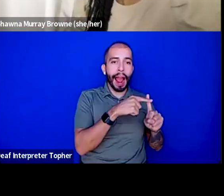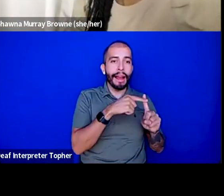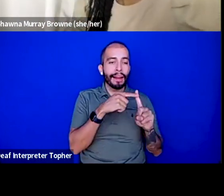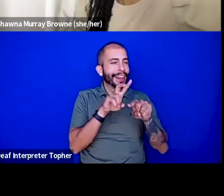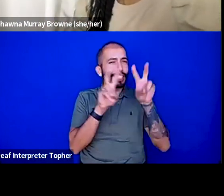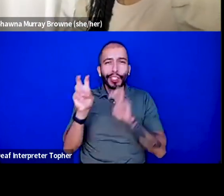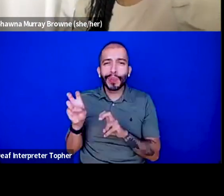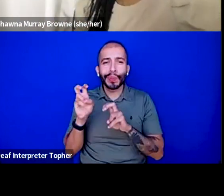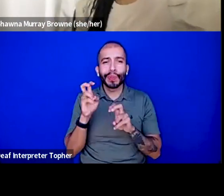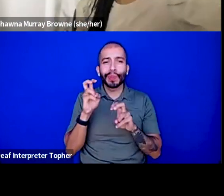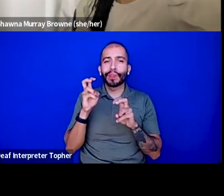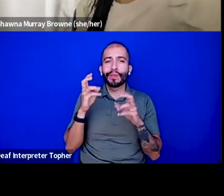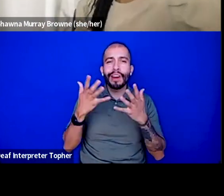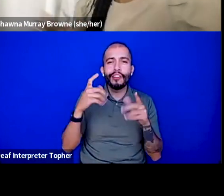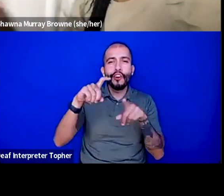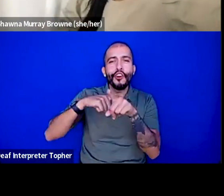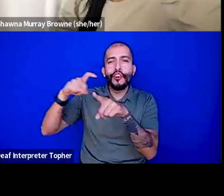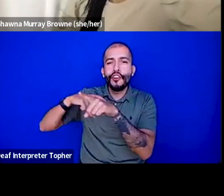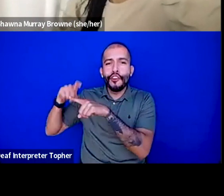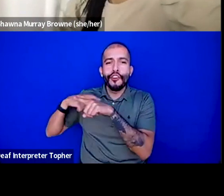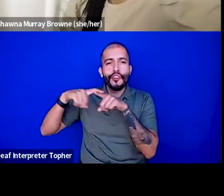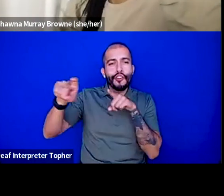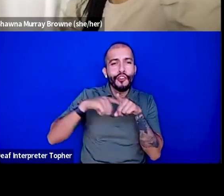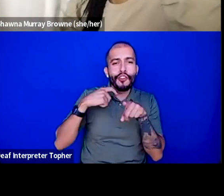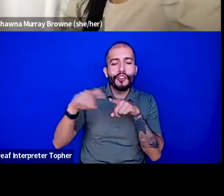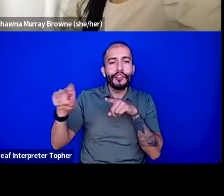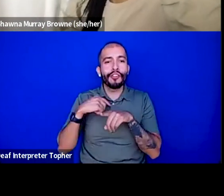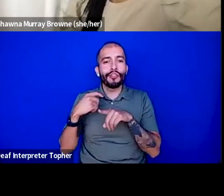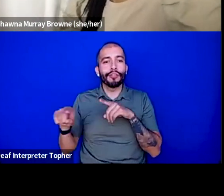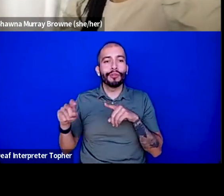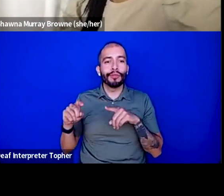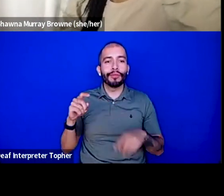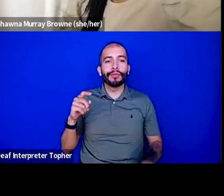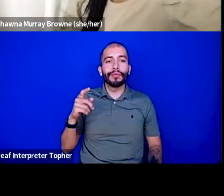like I spoke about earlier in the introduction, which was,